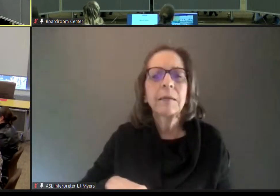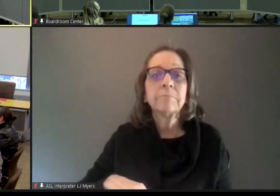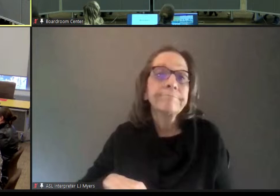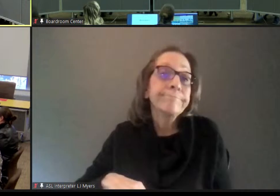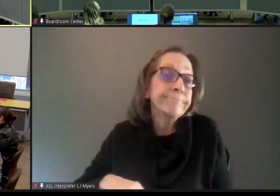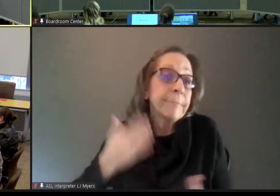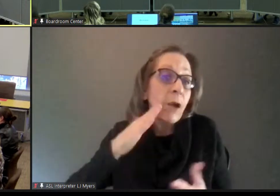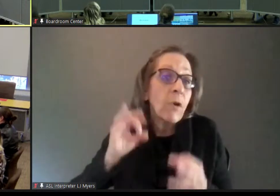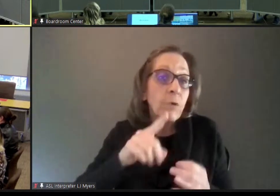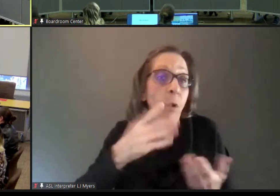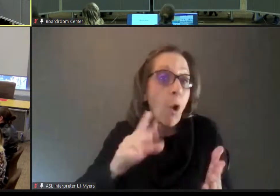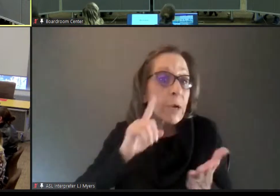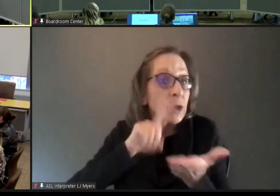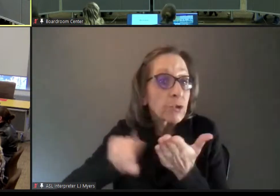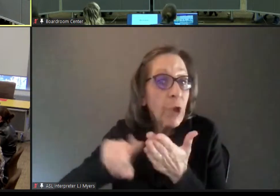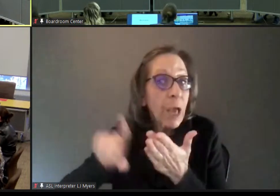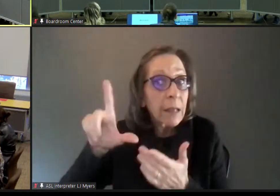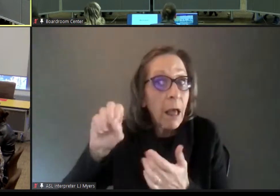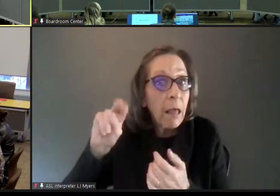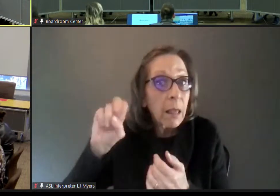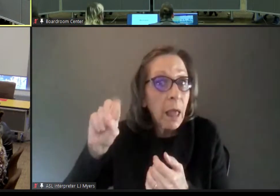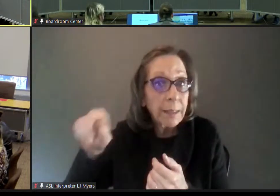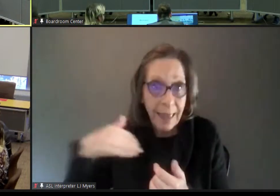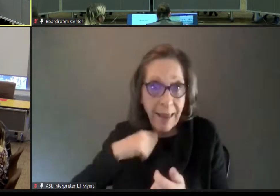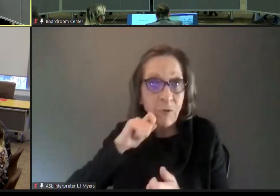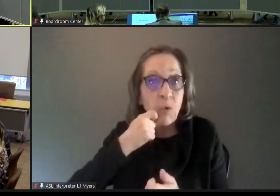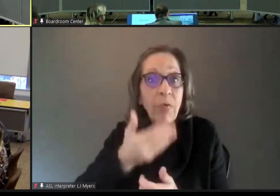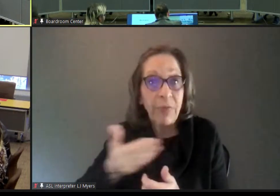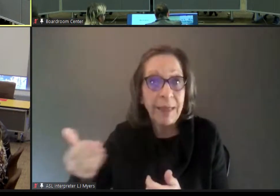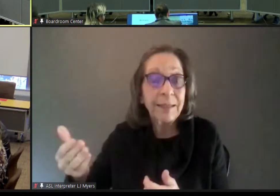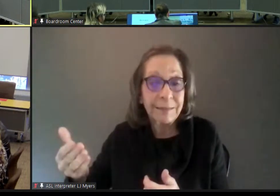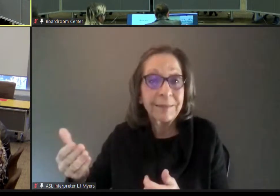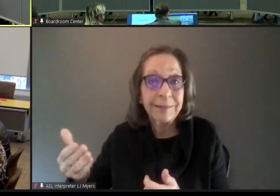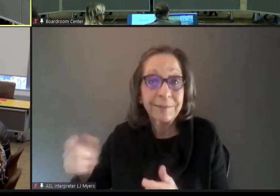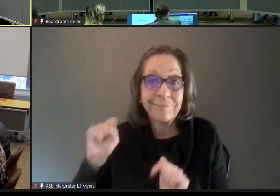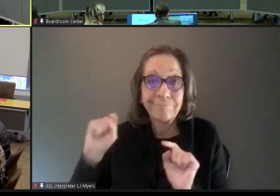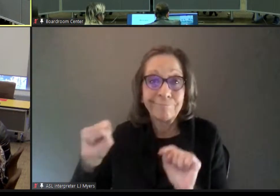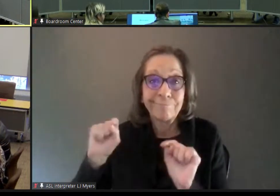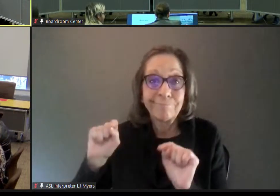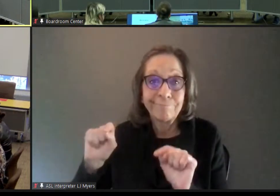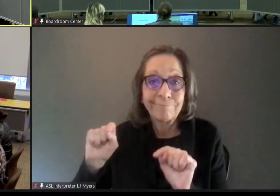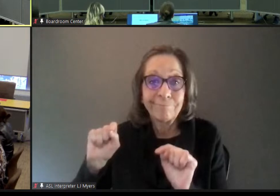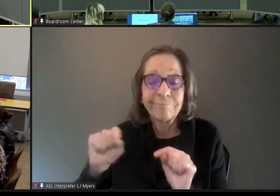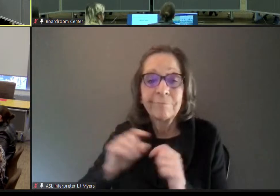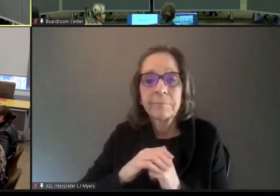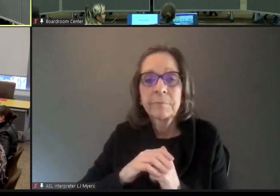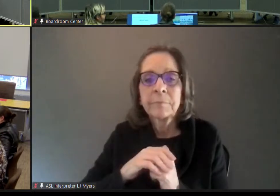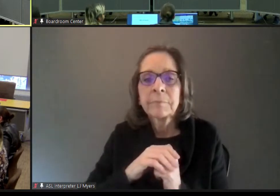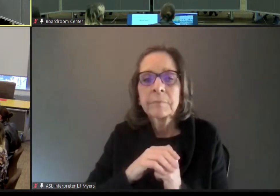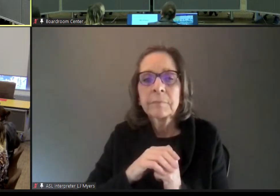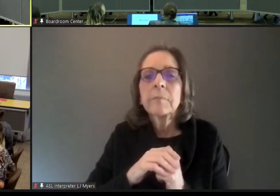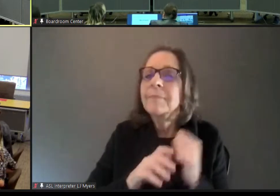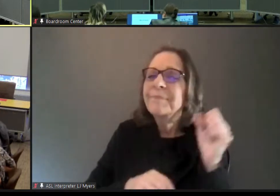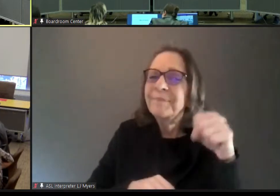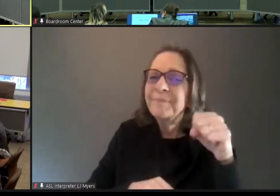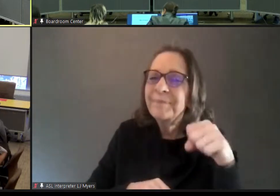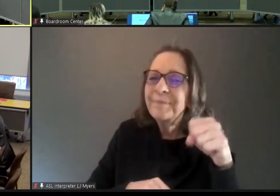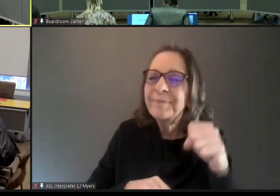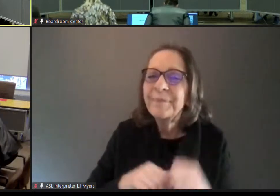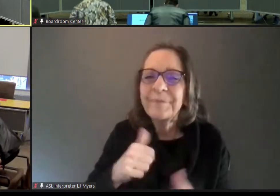if you checked them out, but they've got some cool stuff. That's a good fact. No, London TFL has a Mhm. system.